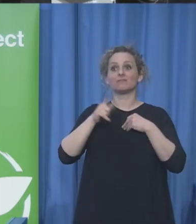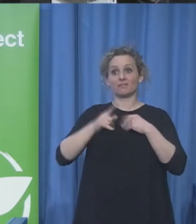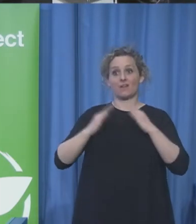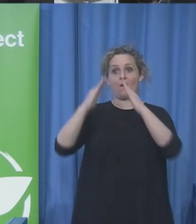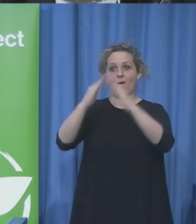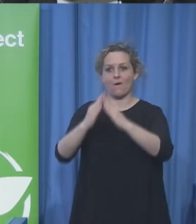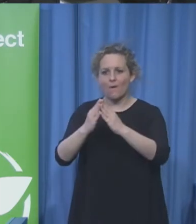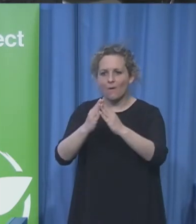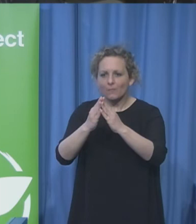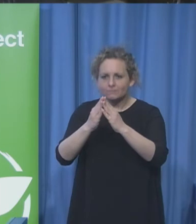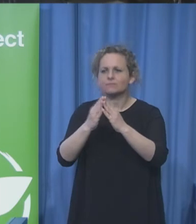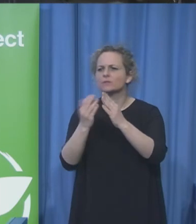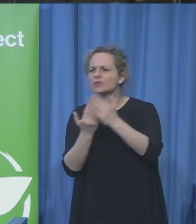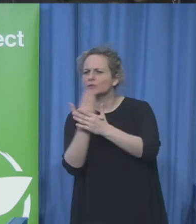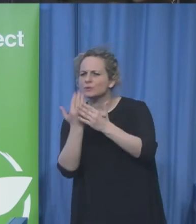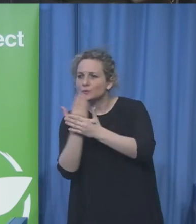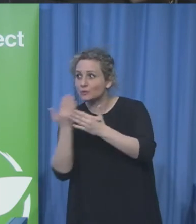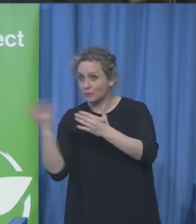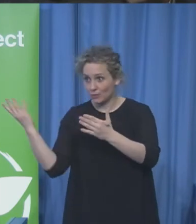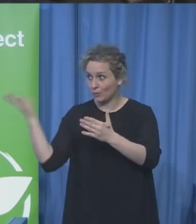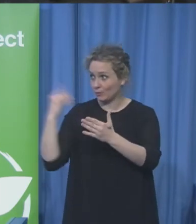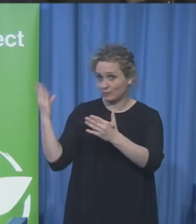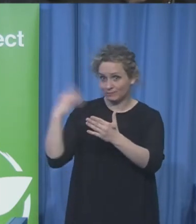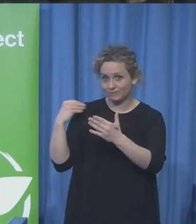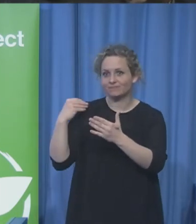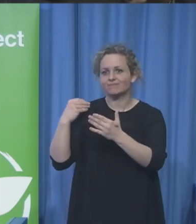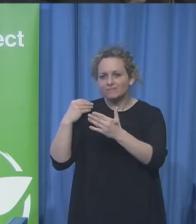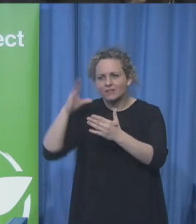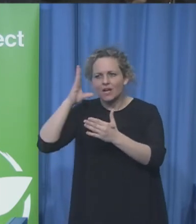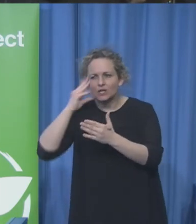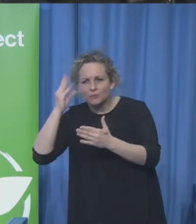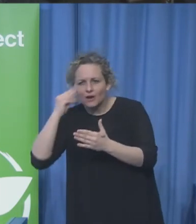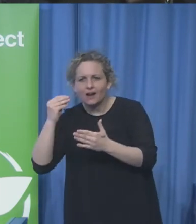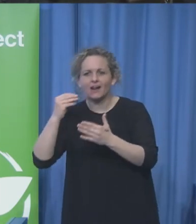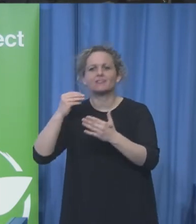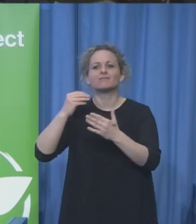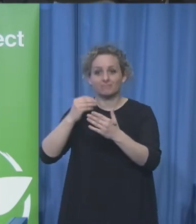received. We must share it all. For that,